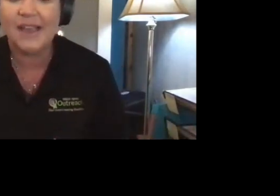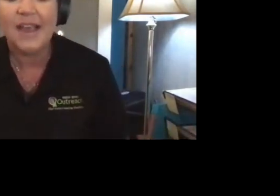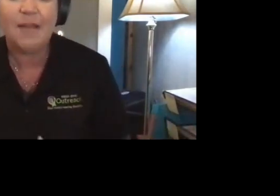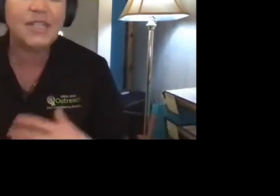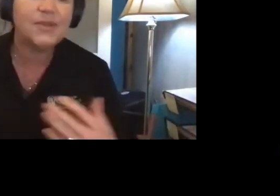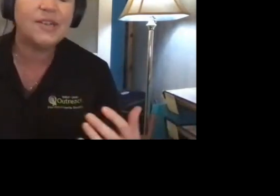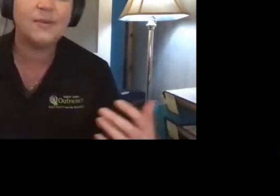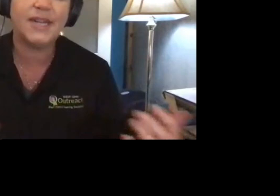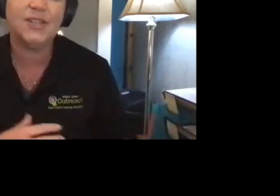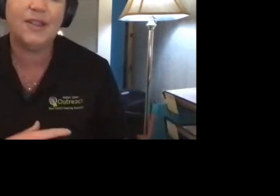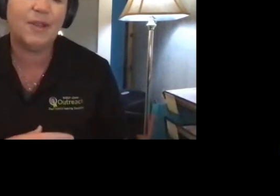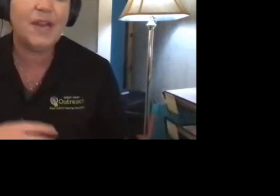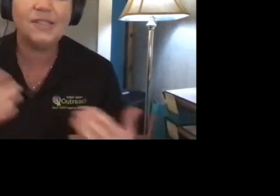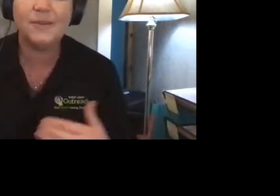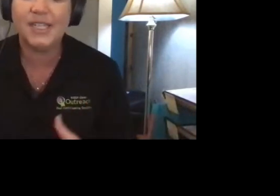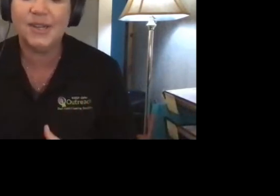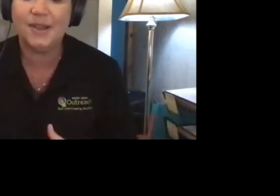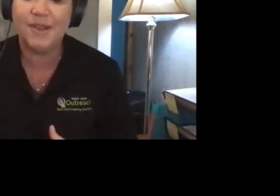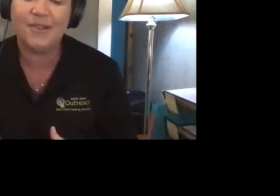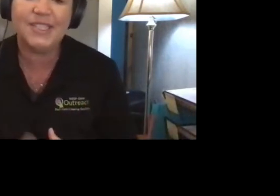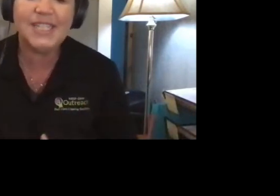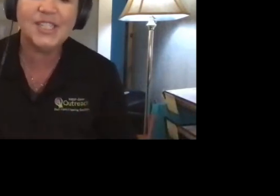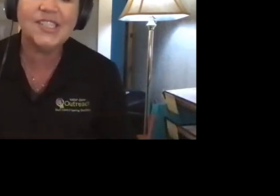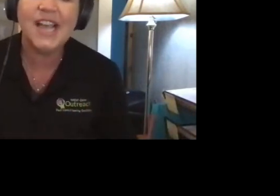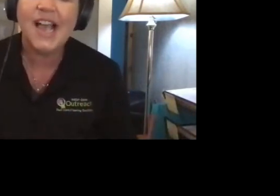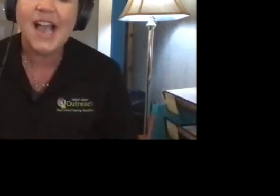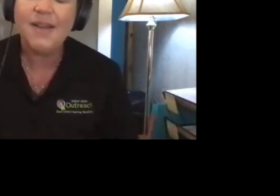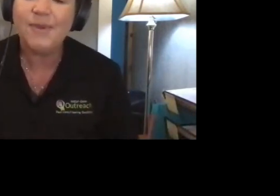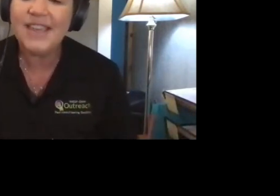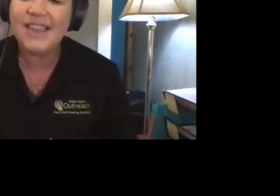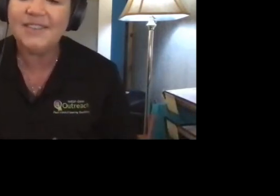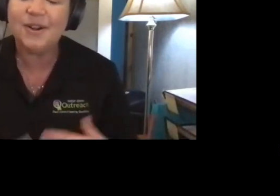with administrators, or we can share them with parents, or we can share them with other teachers.